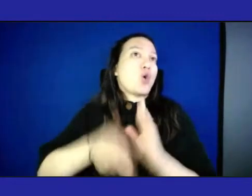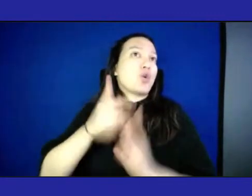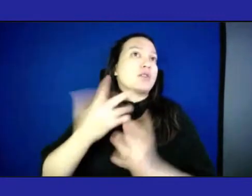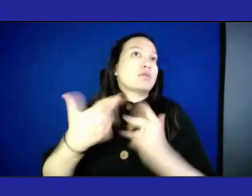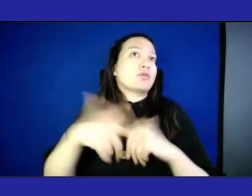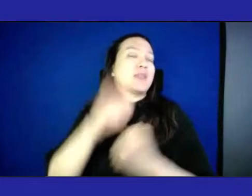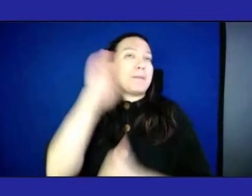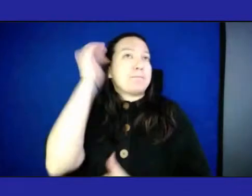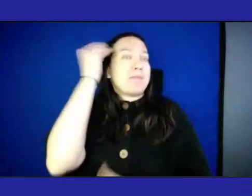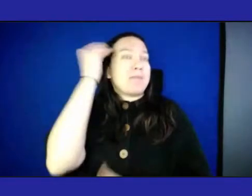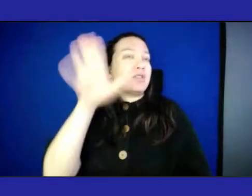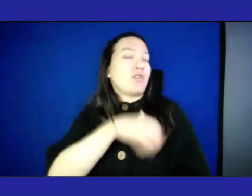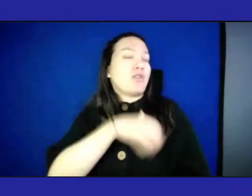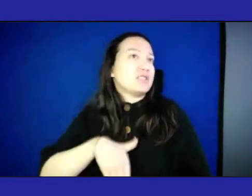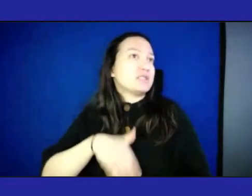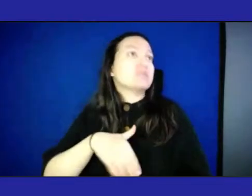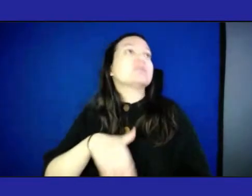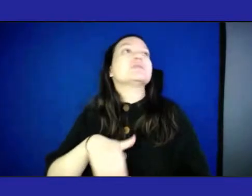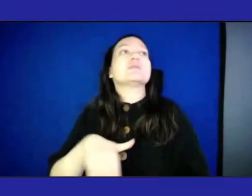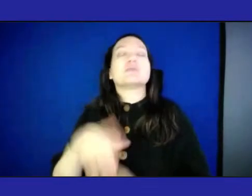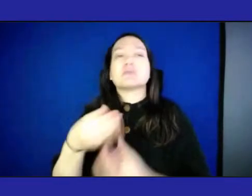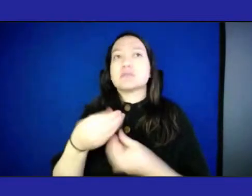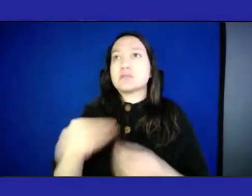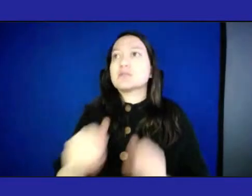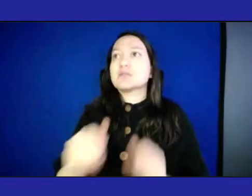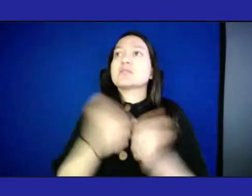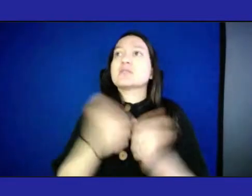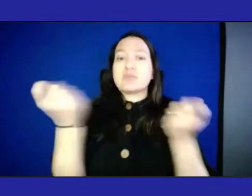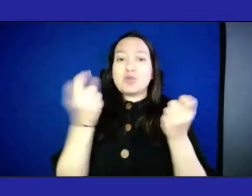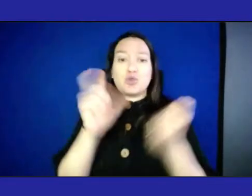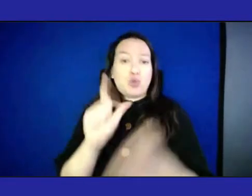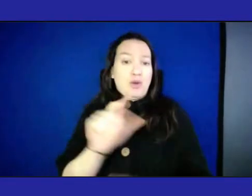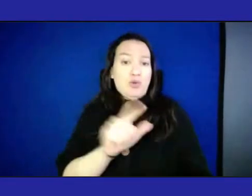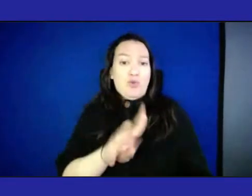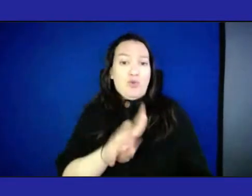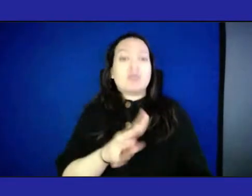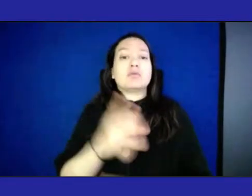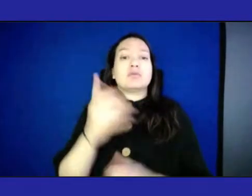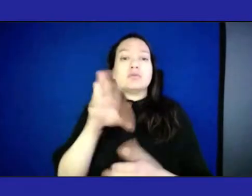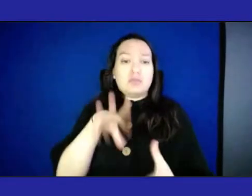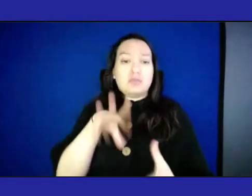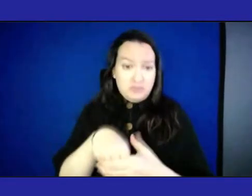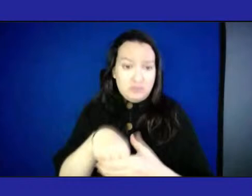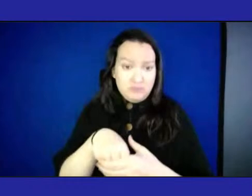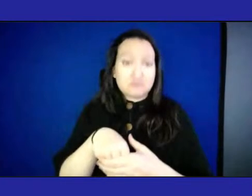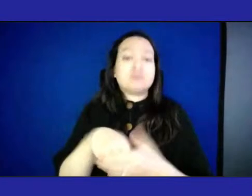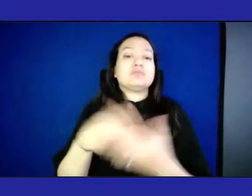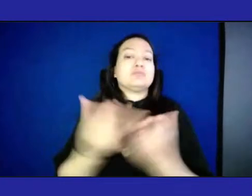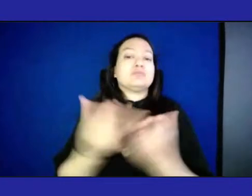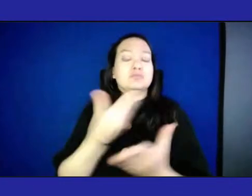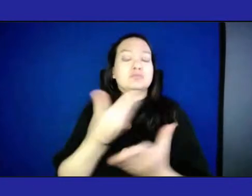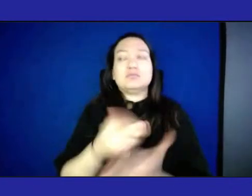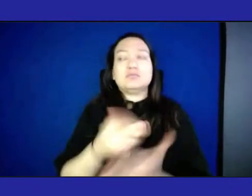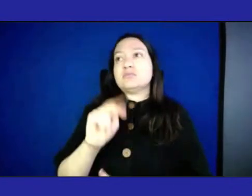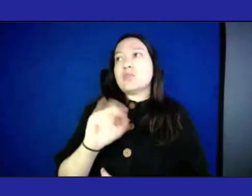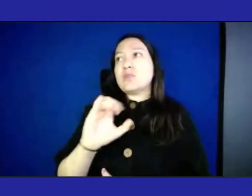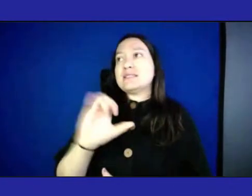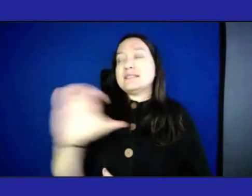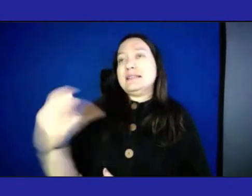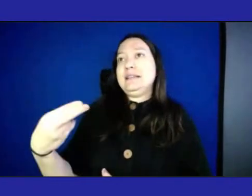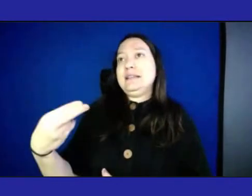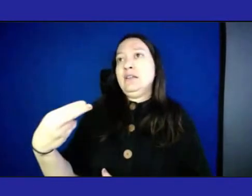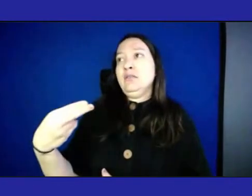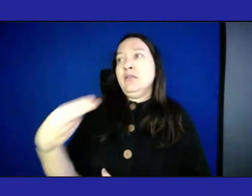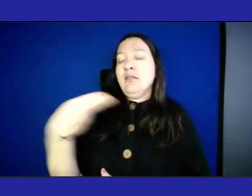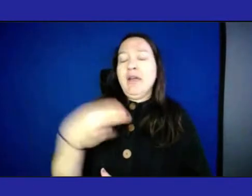the 24th. It celebrated the participation of New York City Health and Hospitals in the citywide consortium for